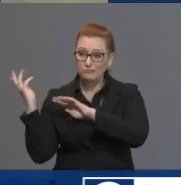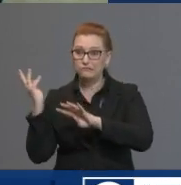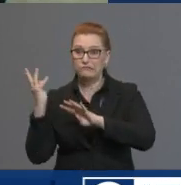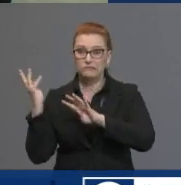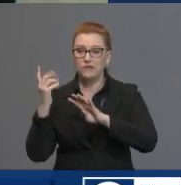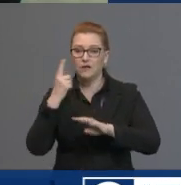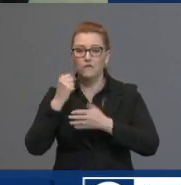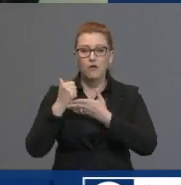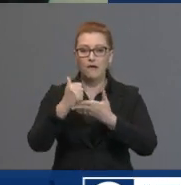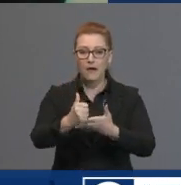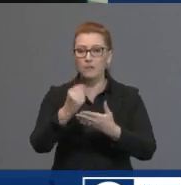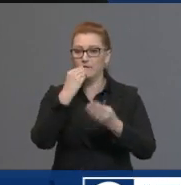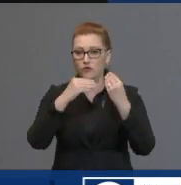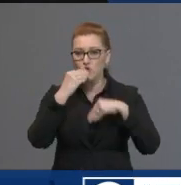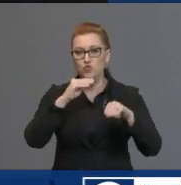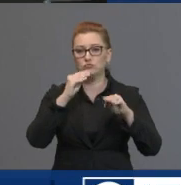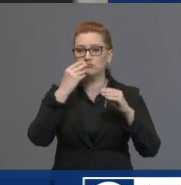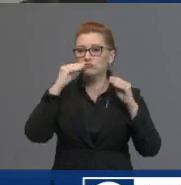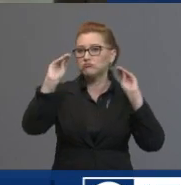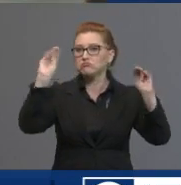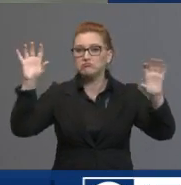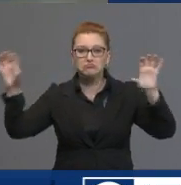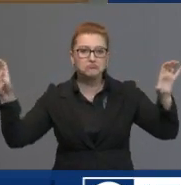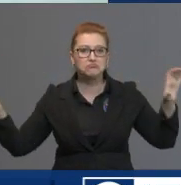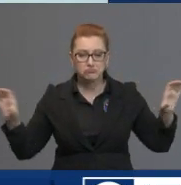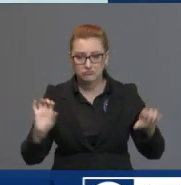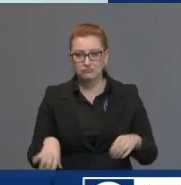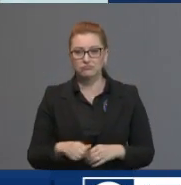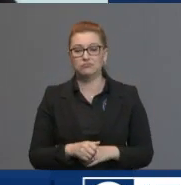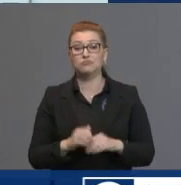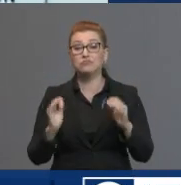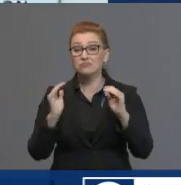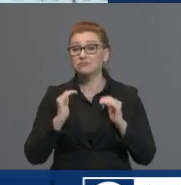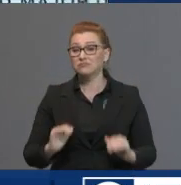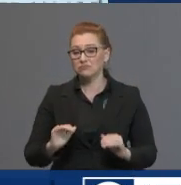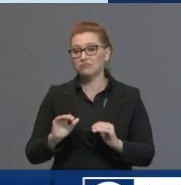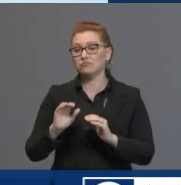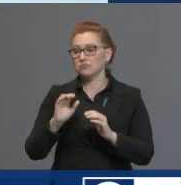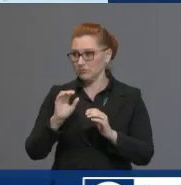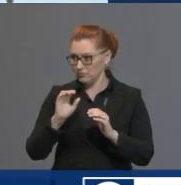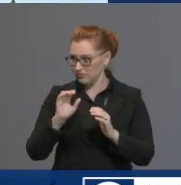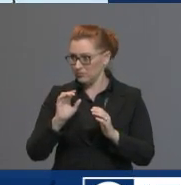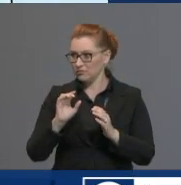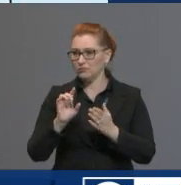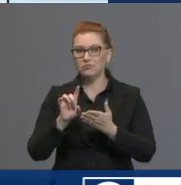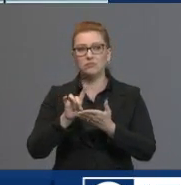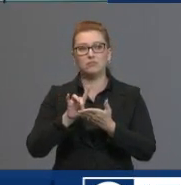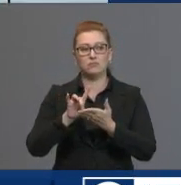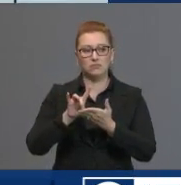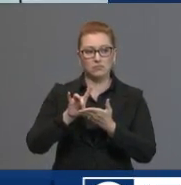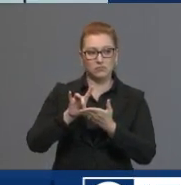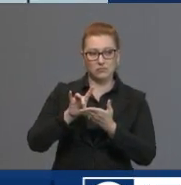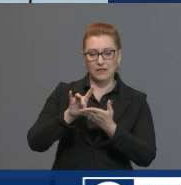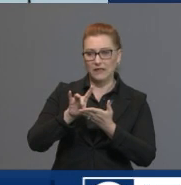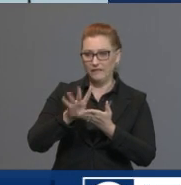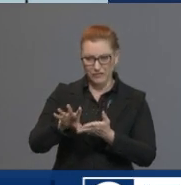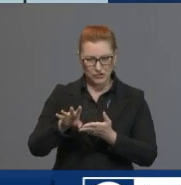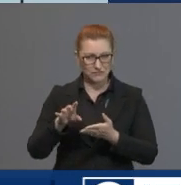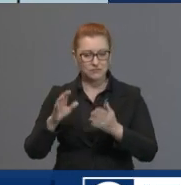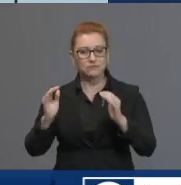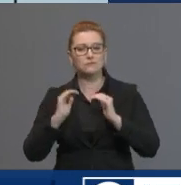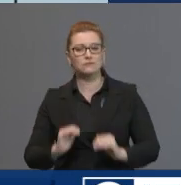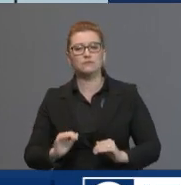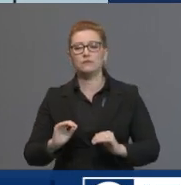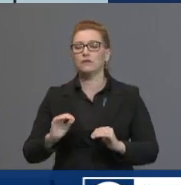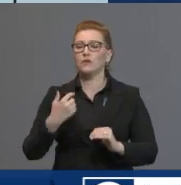halted evictions for Arizonans. On the 30th, we put forward the Stay Home, Stay Healthy,